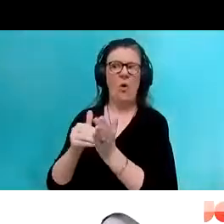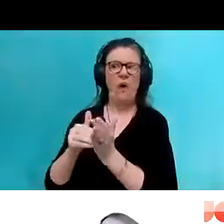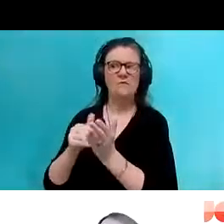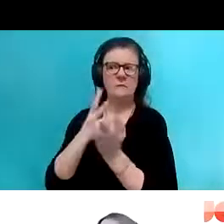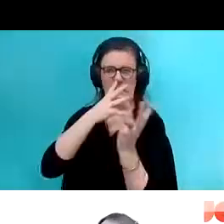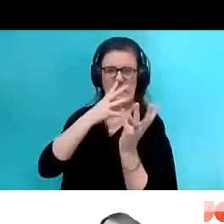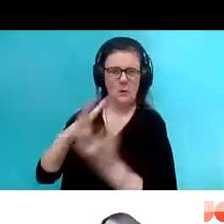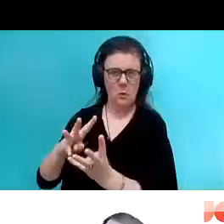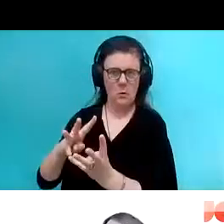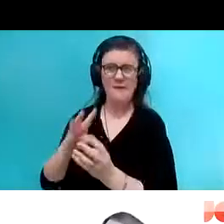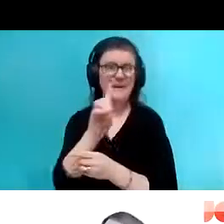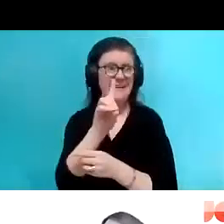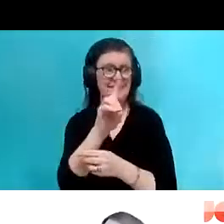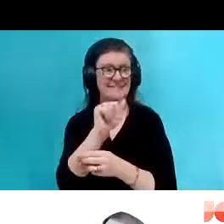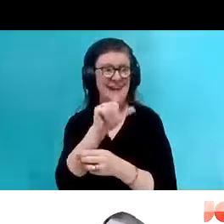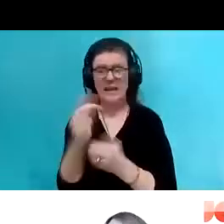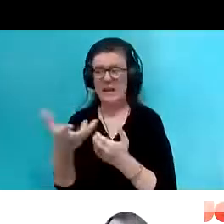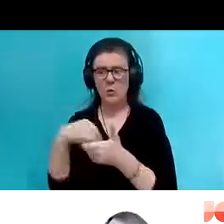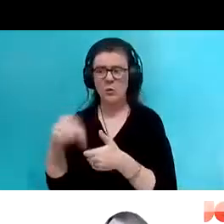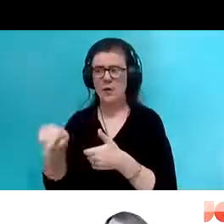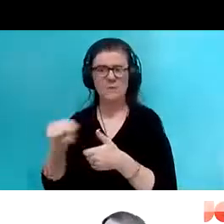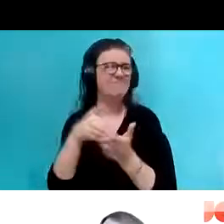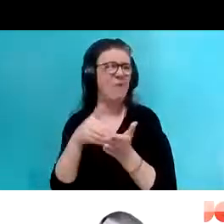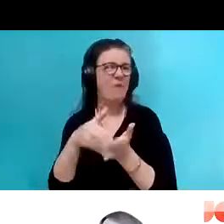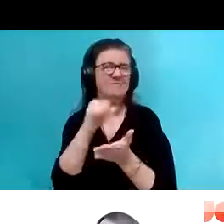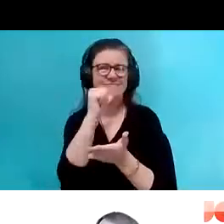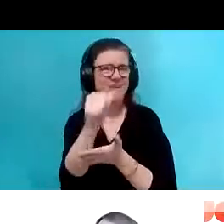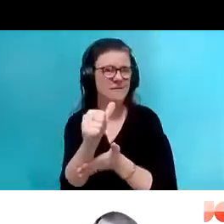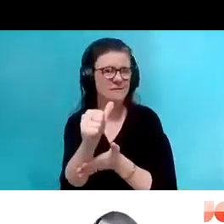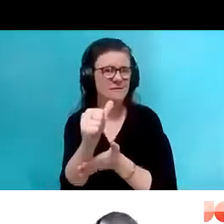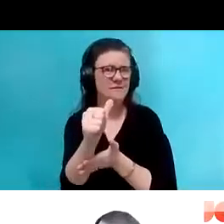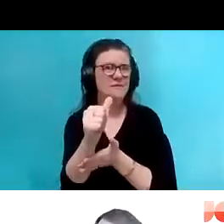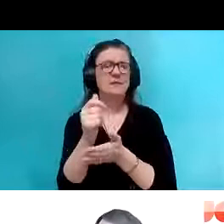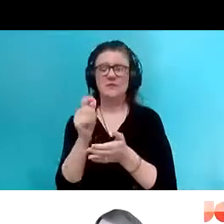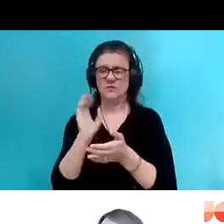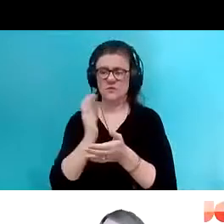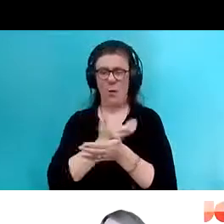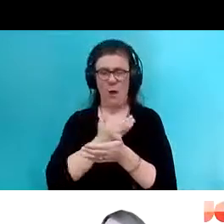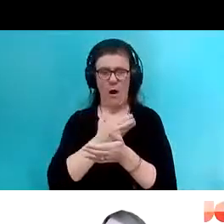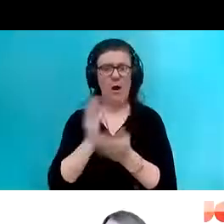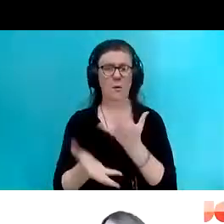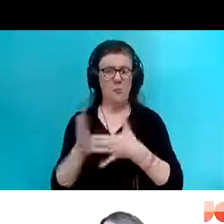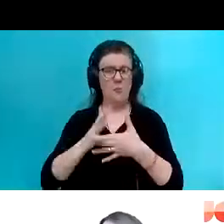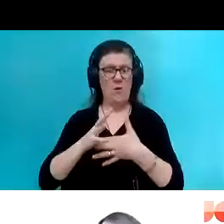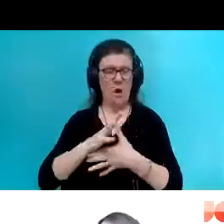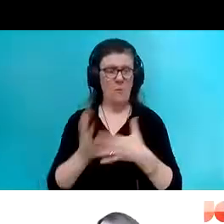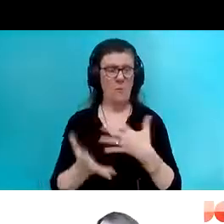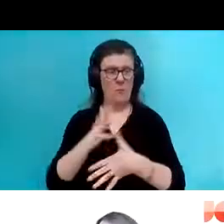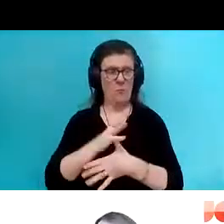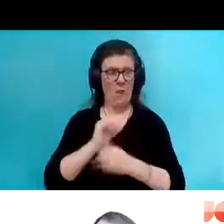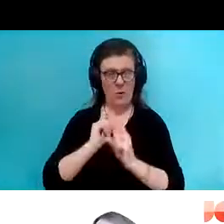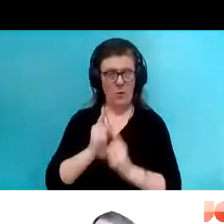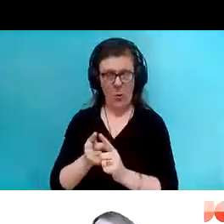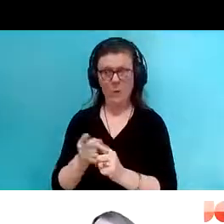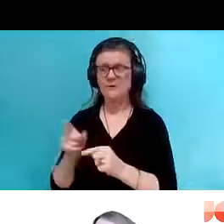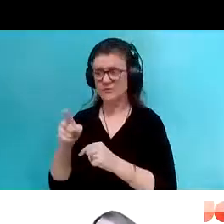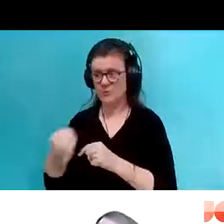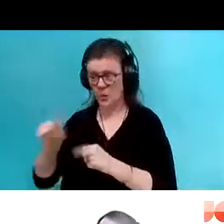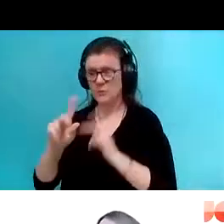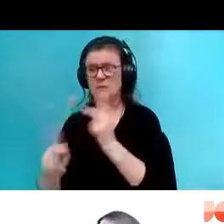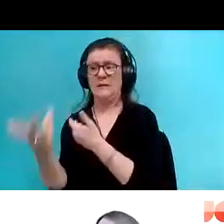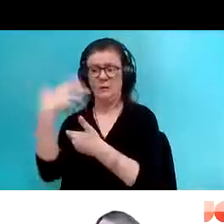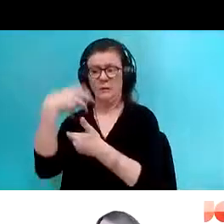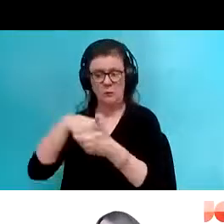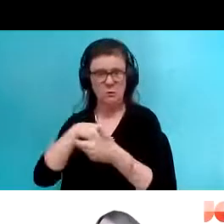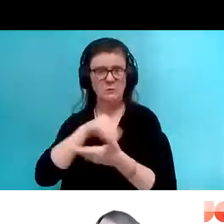data. And inclusive data is about putting that right, filling the gaps that facilitate discrimination and bias in decision making, and making sure